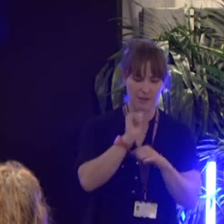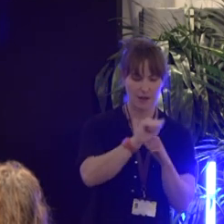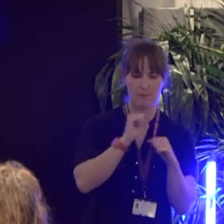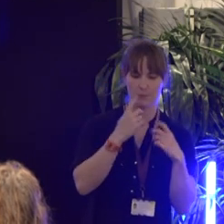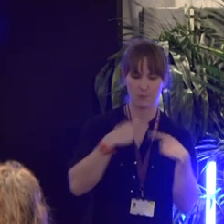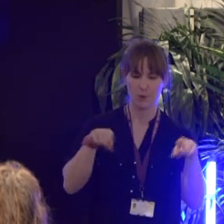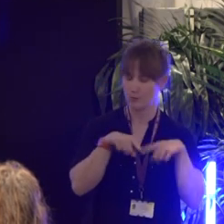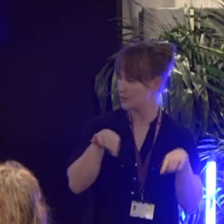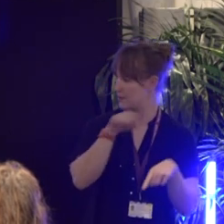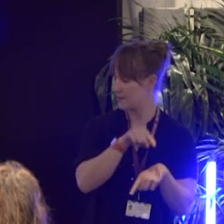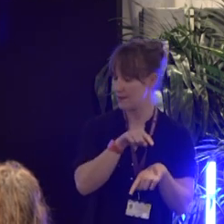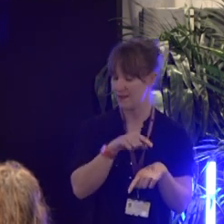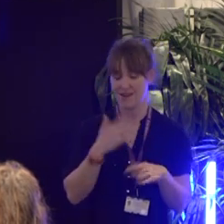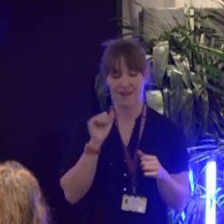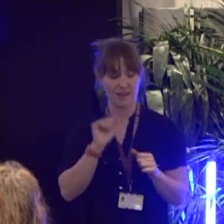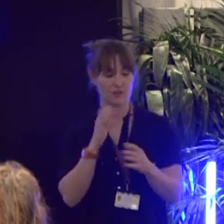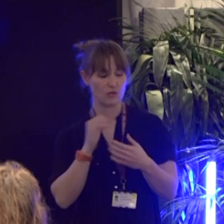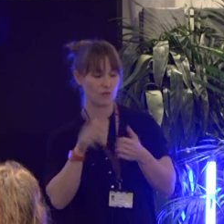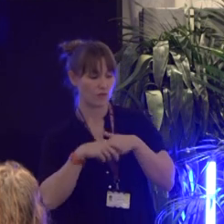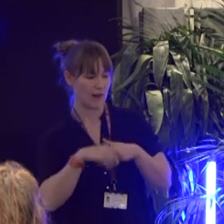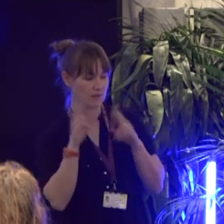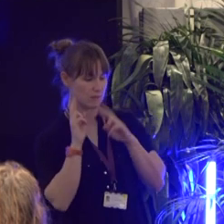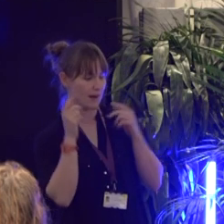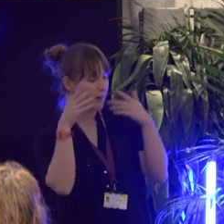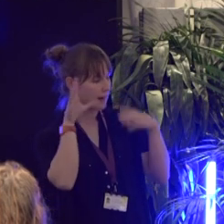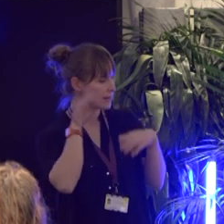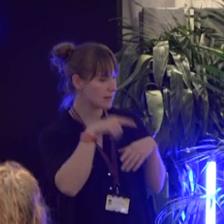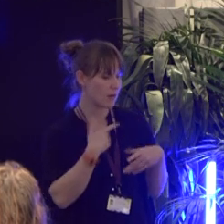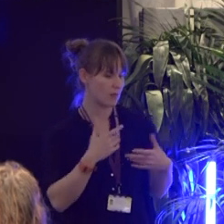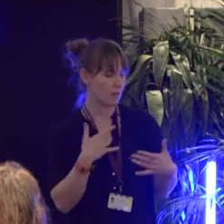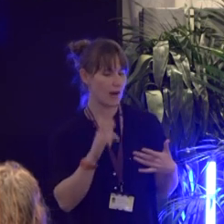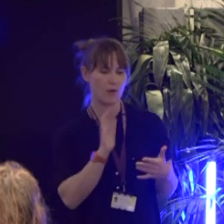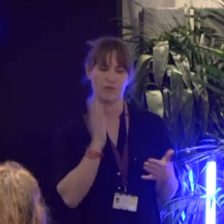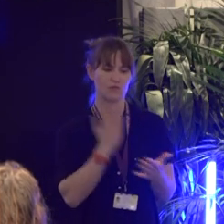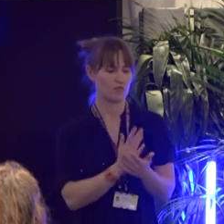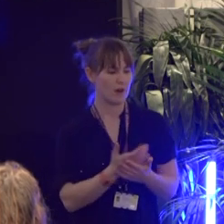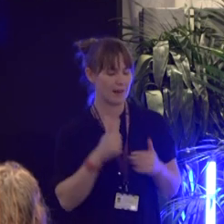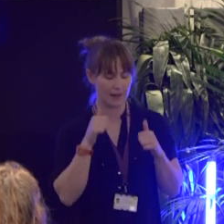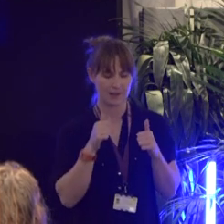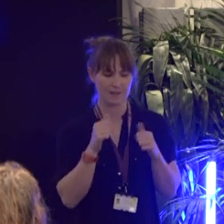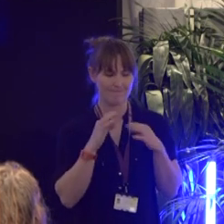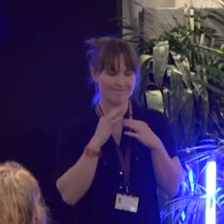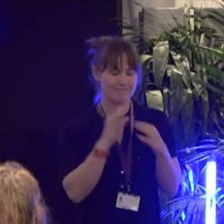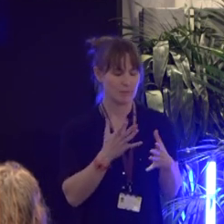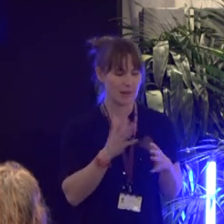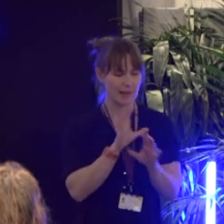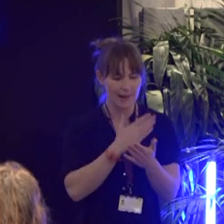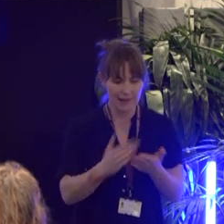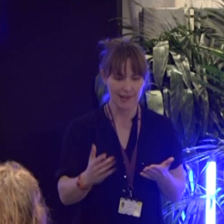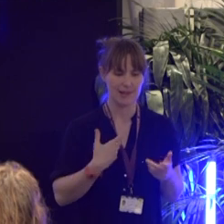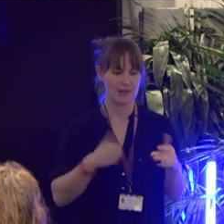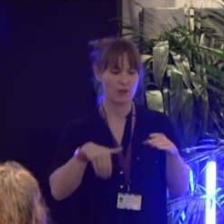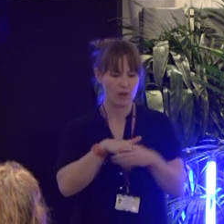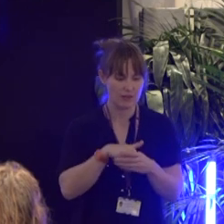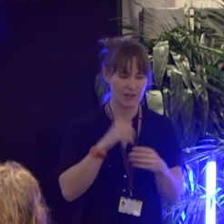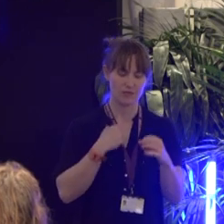purest music he's ever made. It seems quite effortless, and all of the sound is really clean, and the content is really